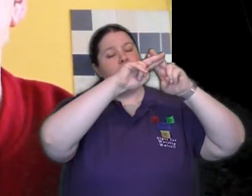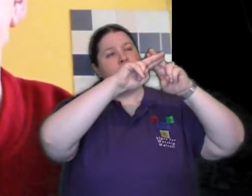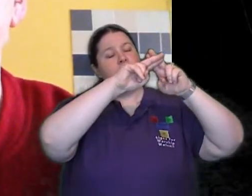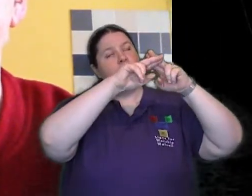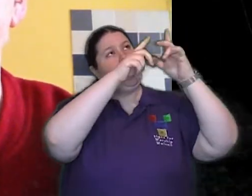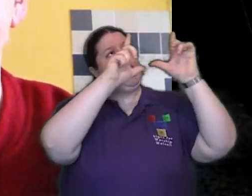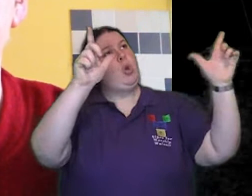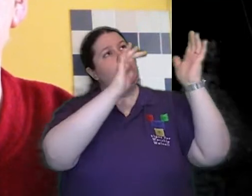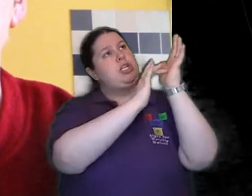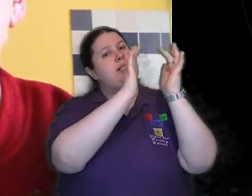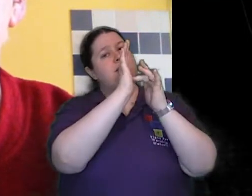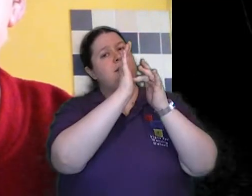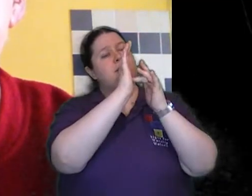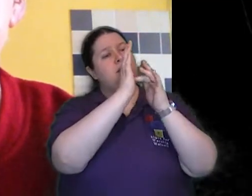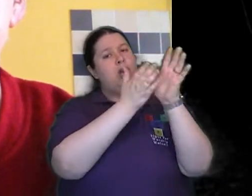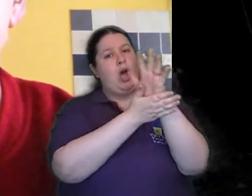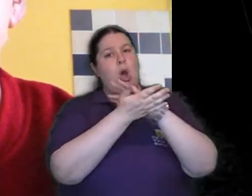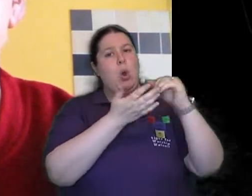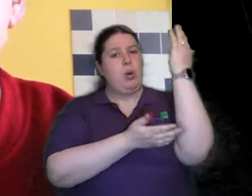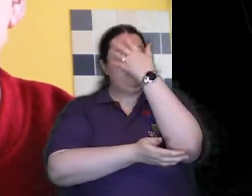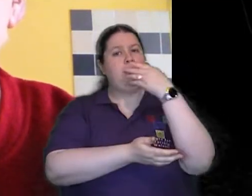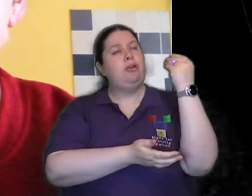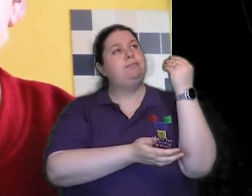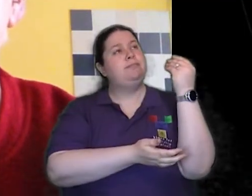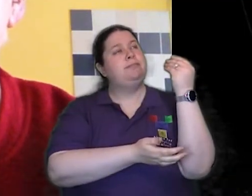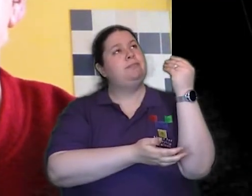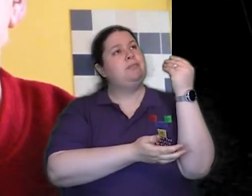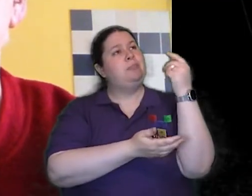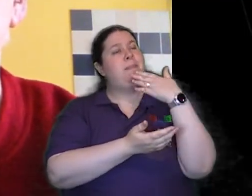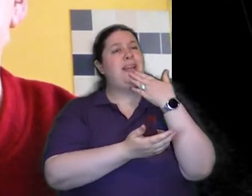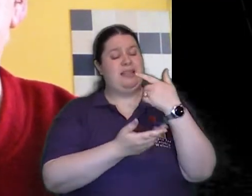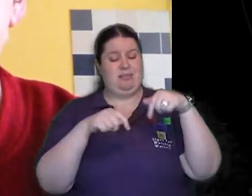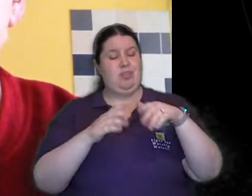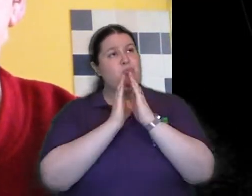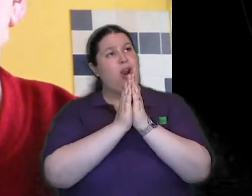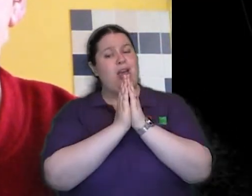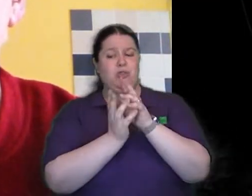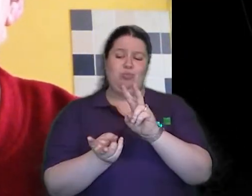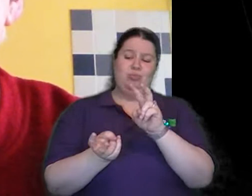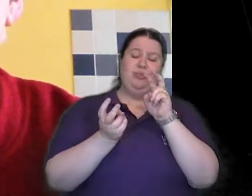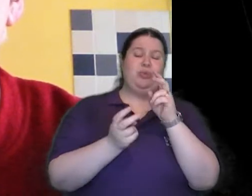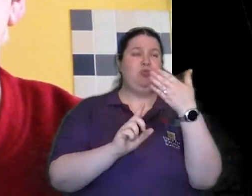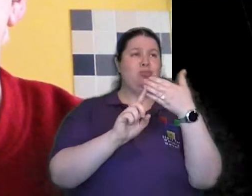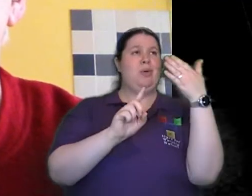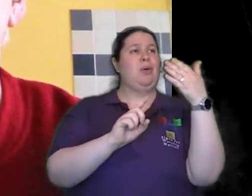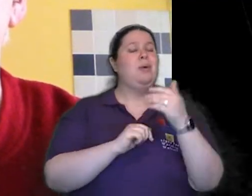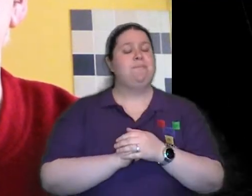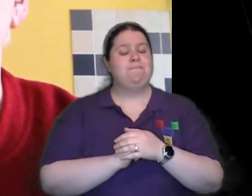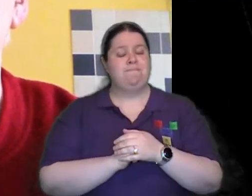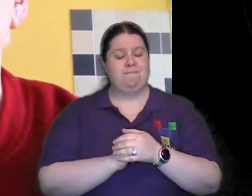Heavenly Father, Lord Jesus, Holy Spirit, please hear our prayers this